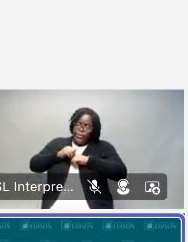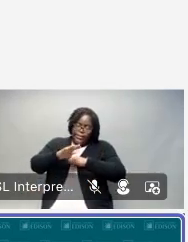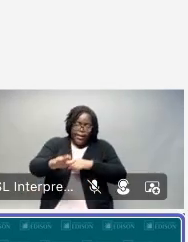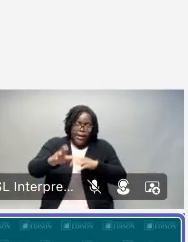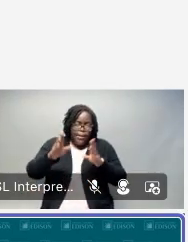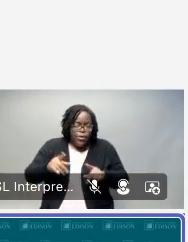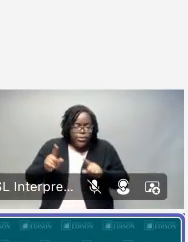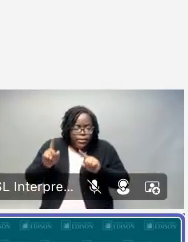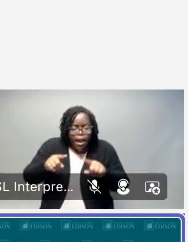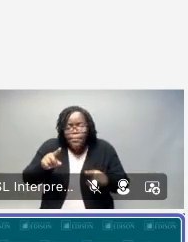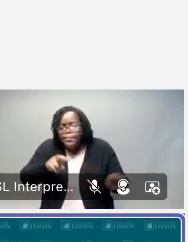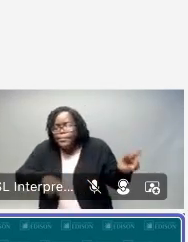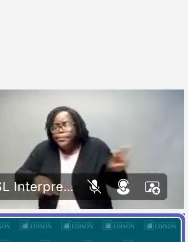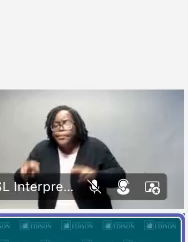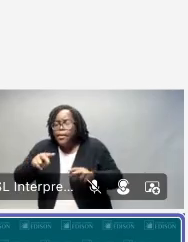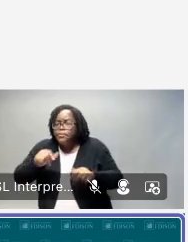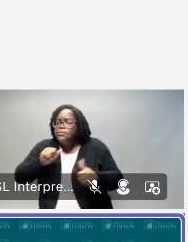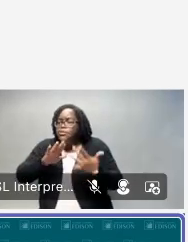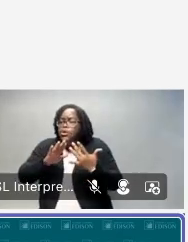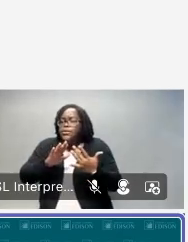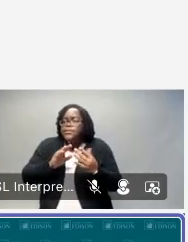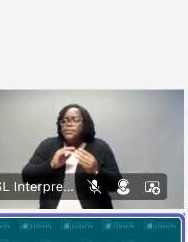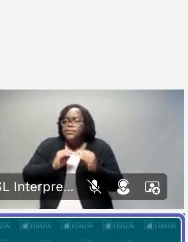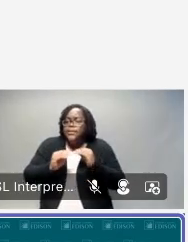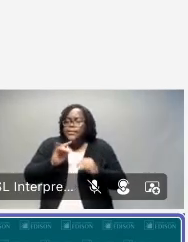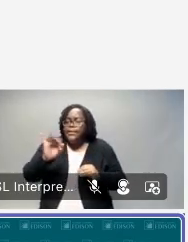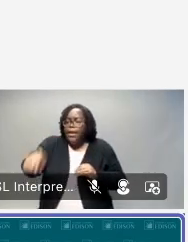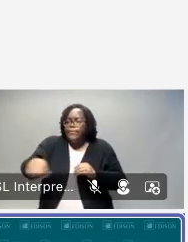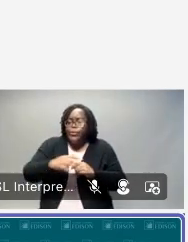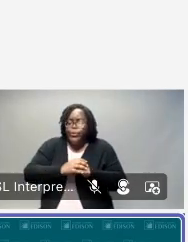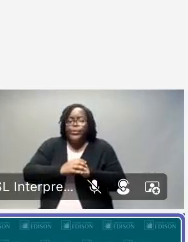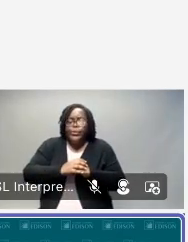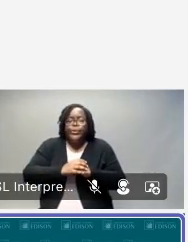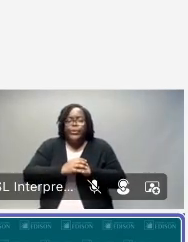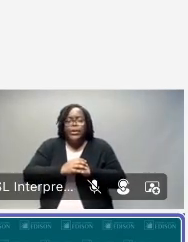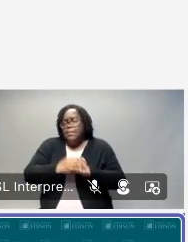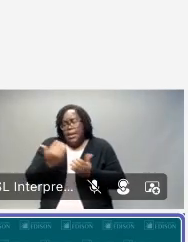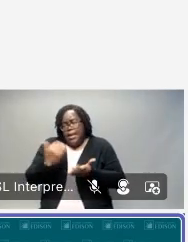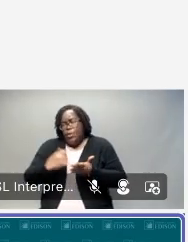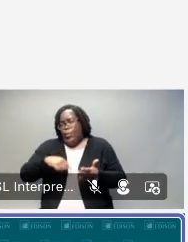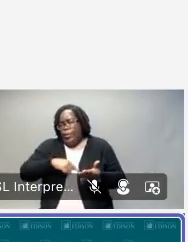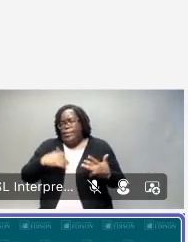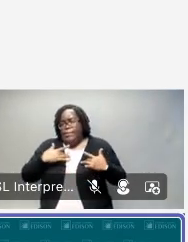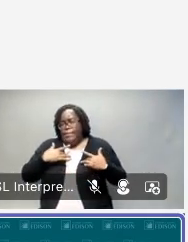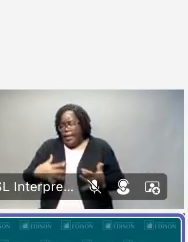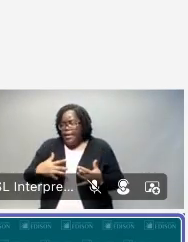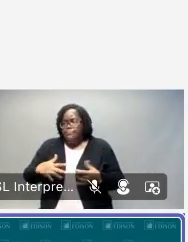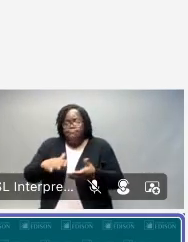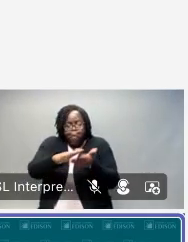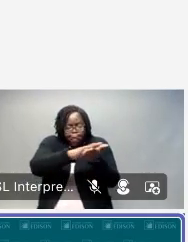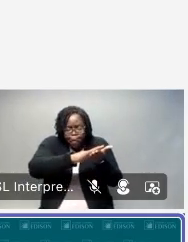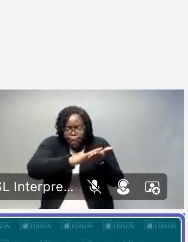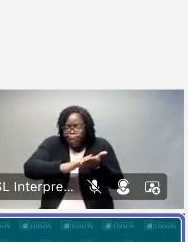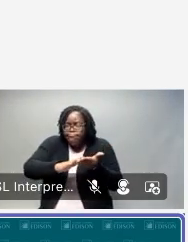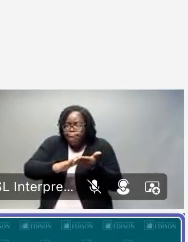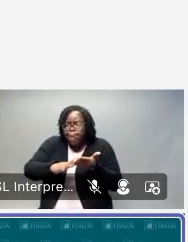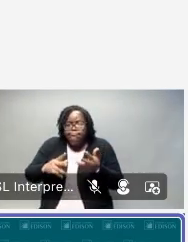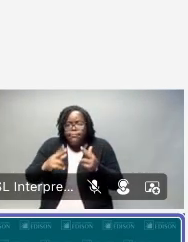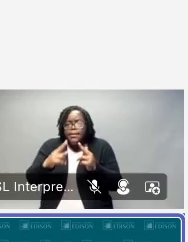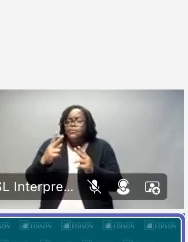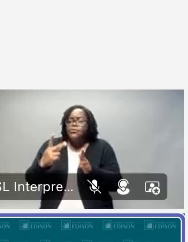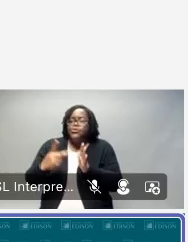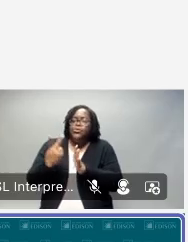matter experts to address the issue there and schedule it out. But again, we do clear our brush around their substations twice a